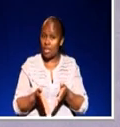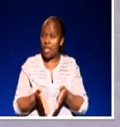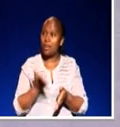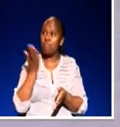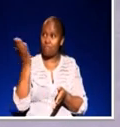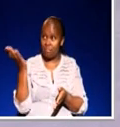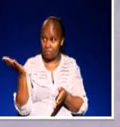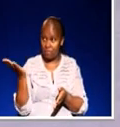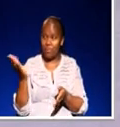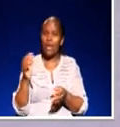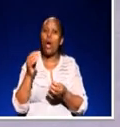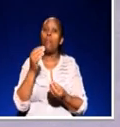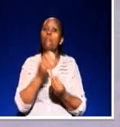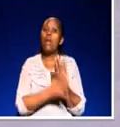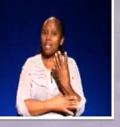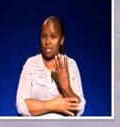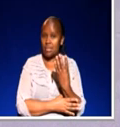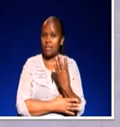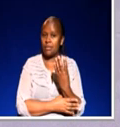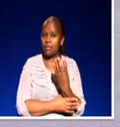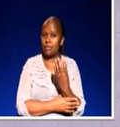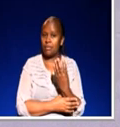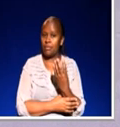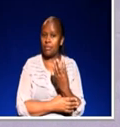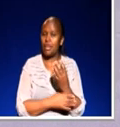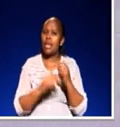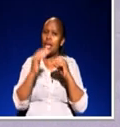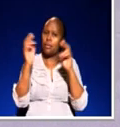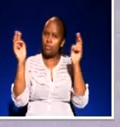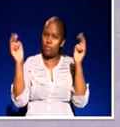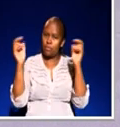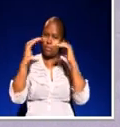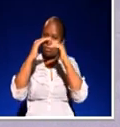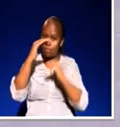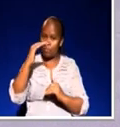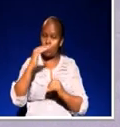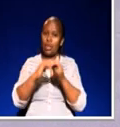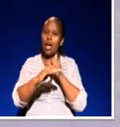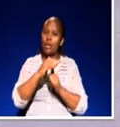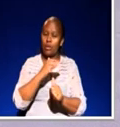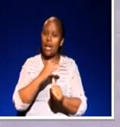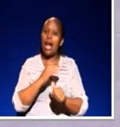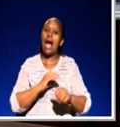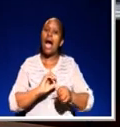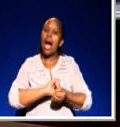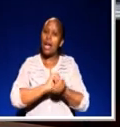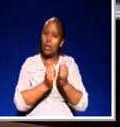is plants. The subtopic is adaptation.